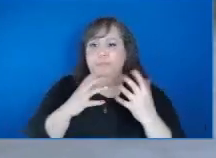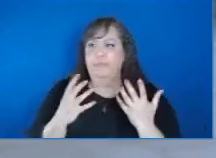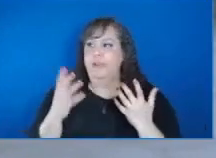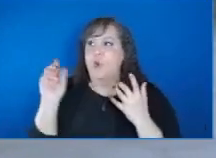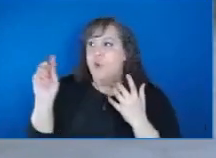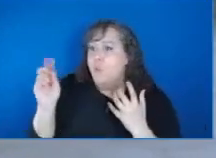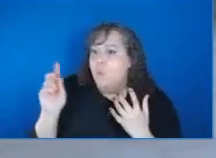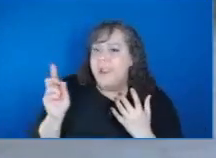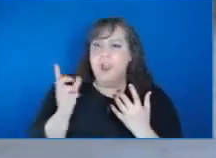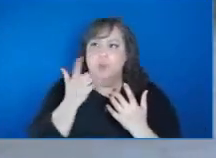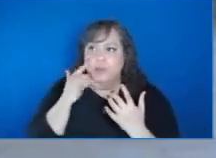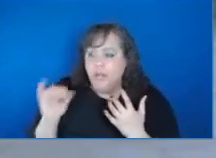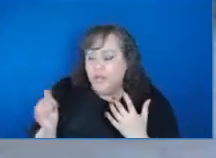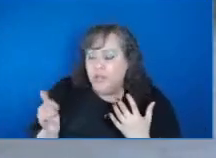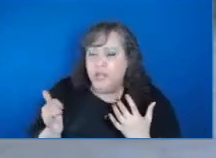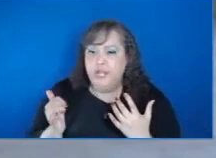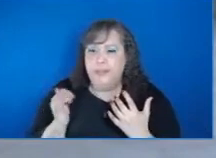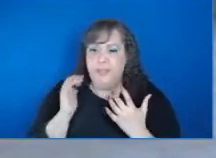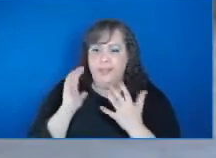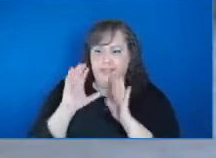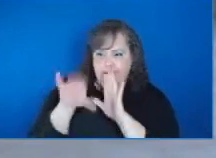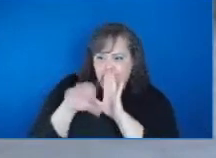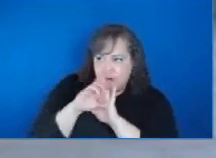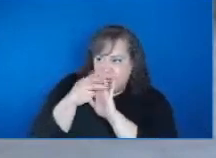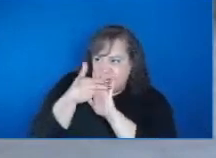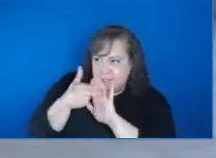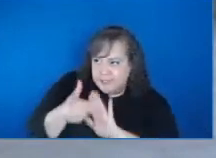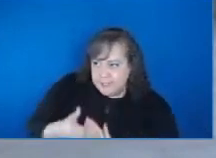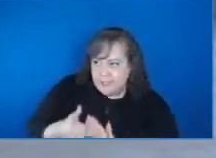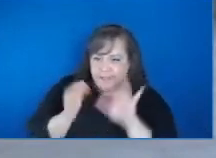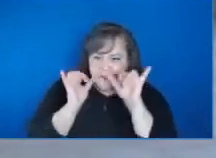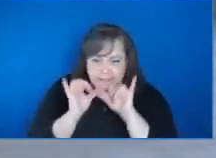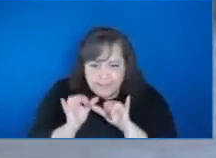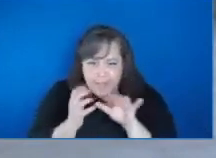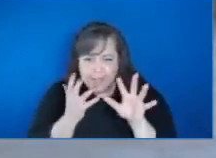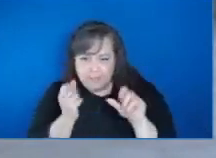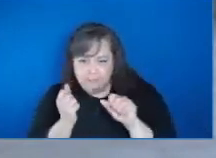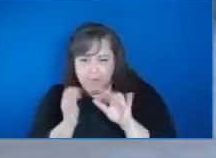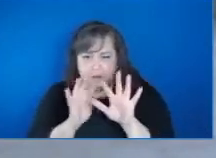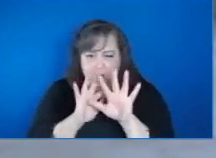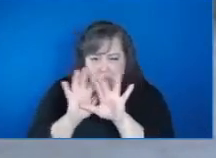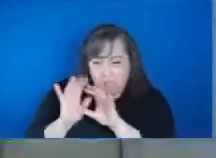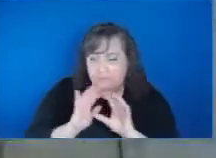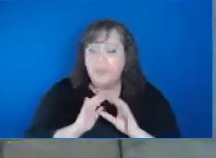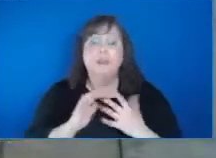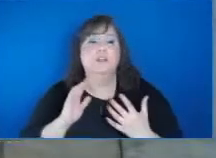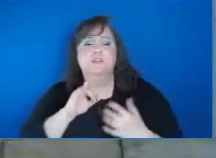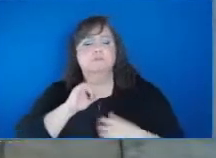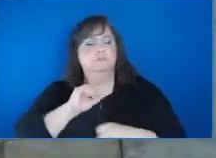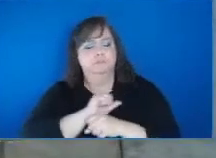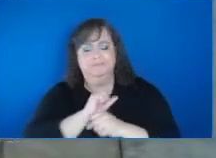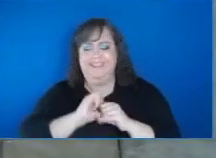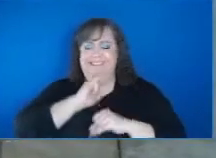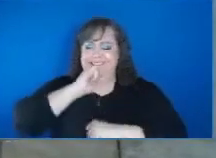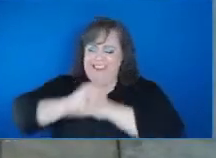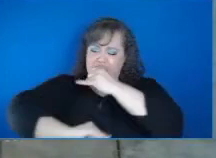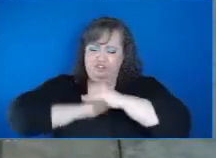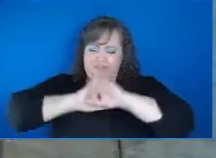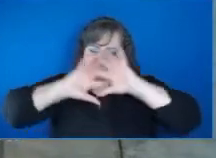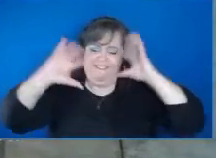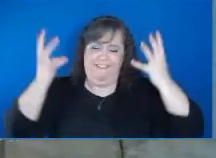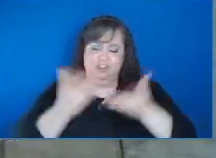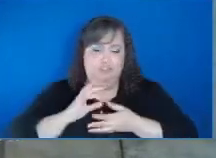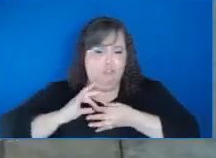it looks like and characterize it, its size. So it is really an international collaboration. And as a follow-up to